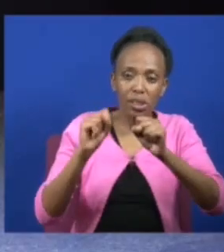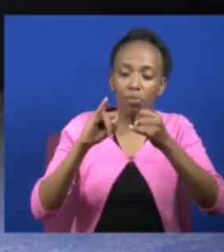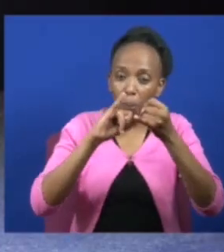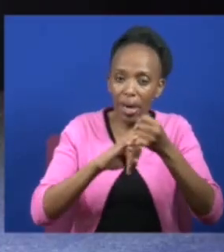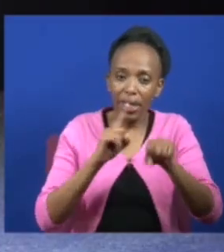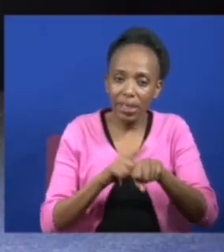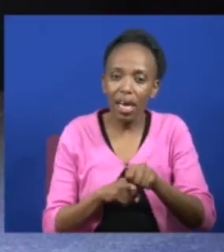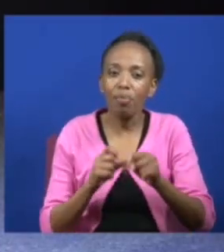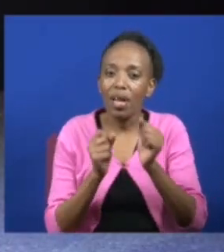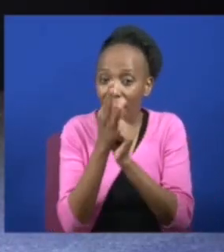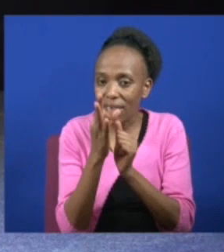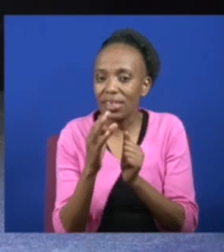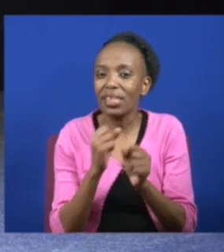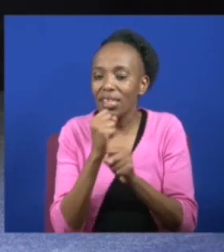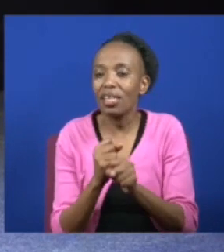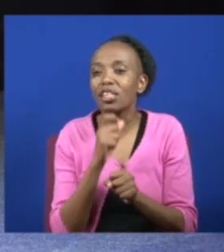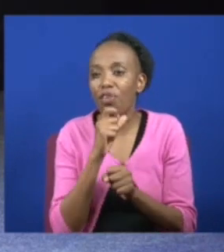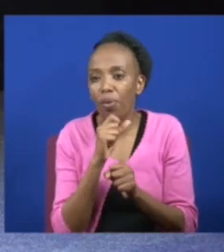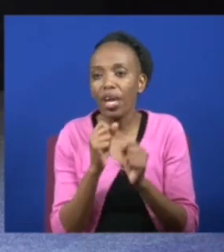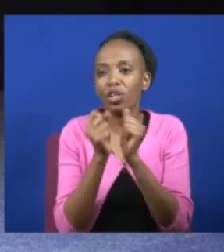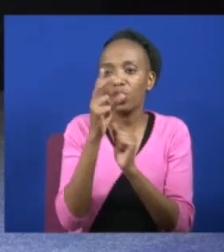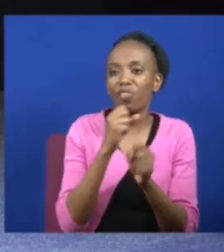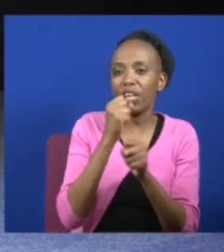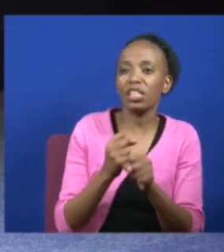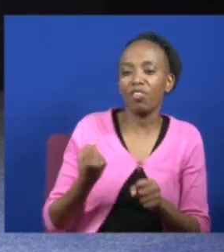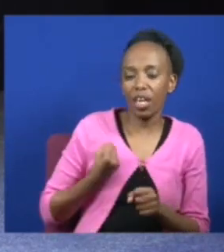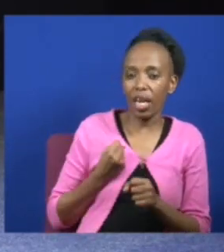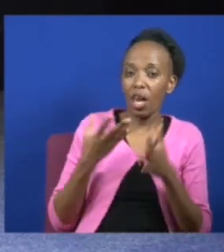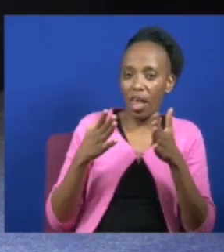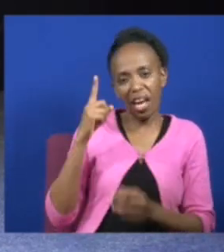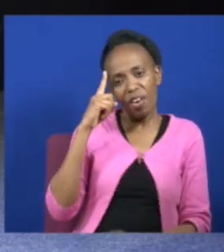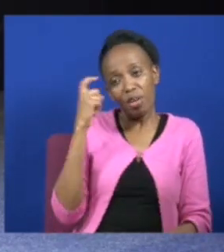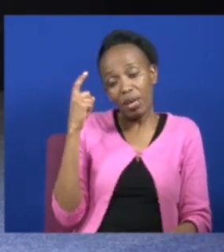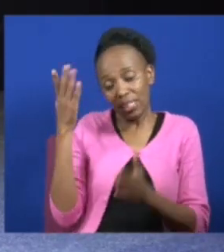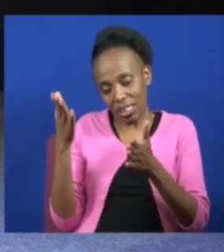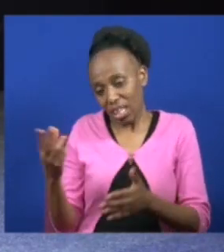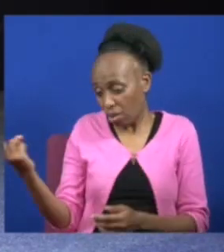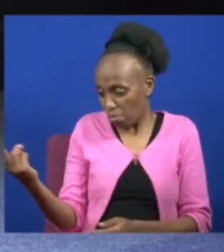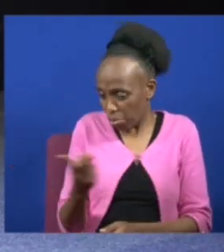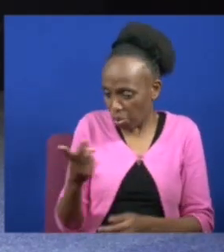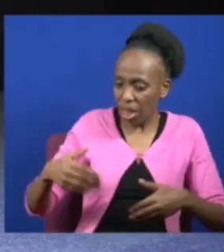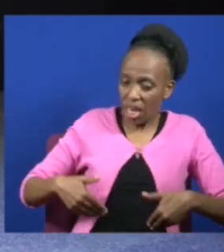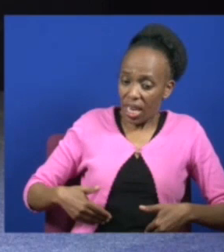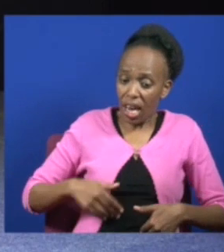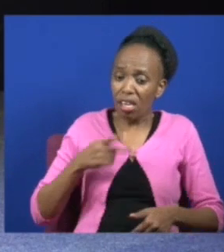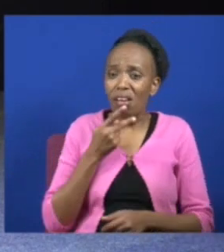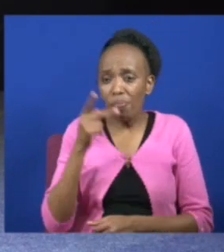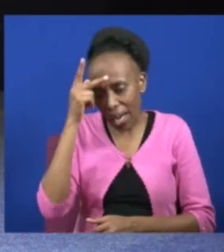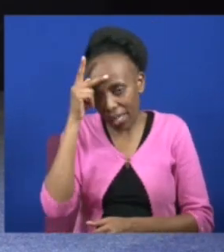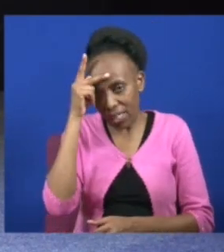13 years for men and 12 years for women. Now imagine here they were, young